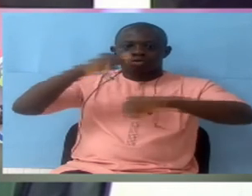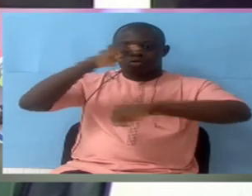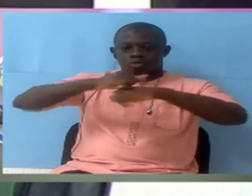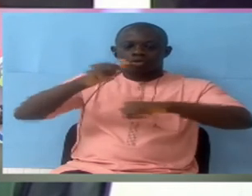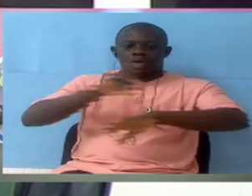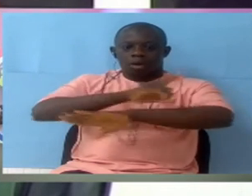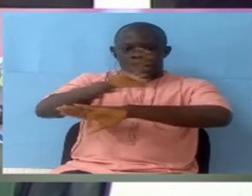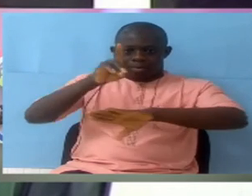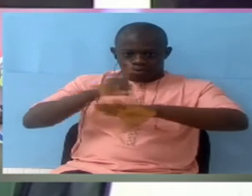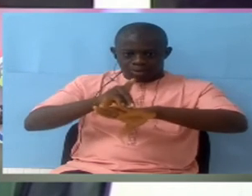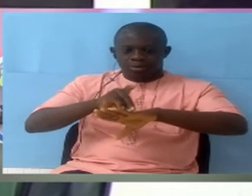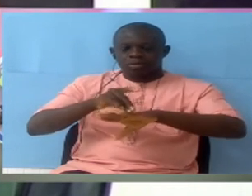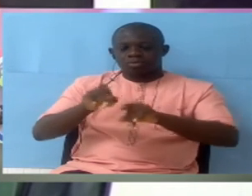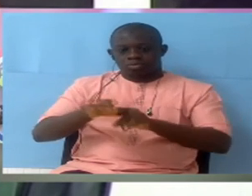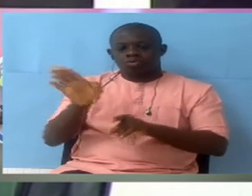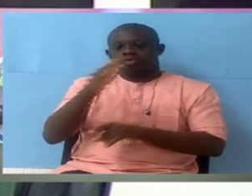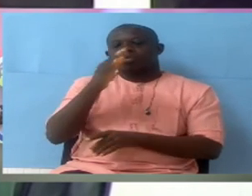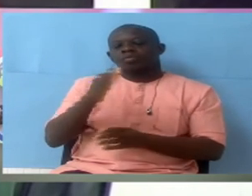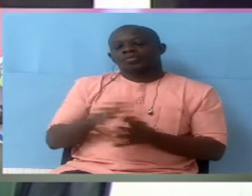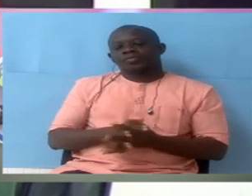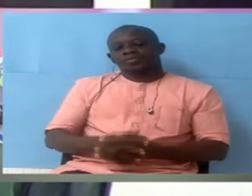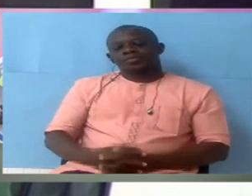ñu def gesture yi jarale wuñ ma fa.